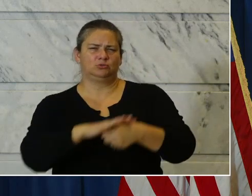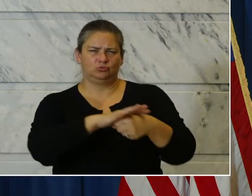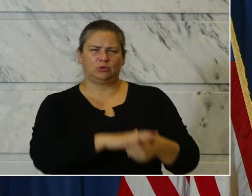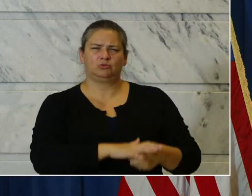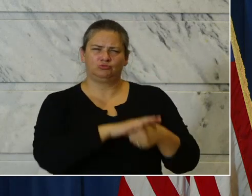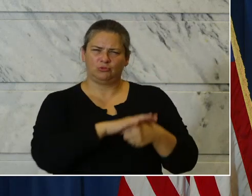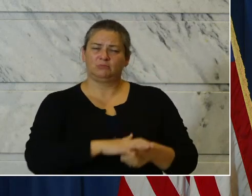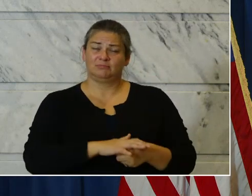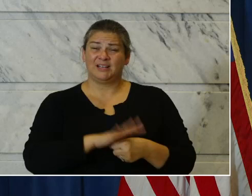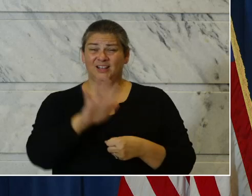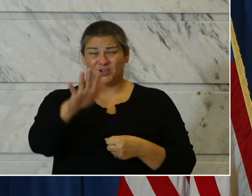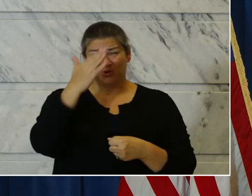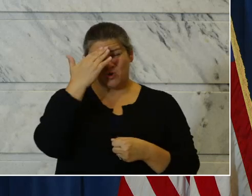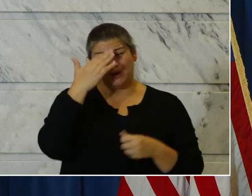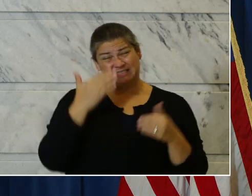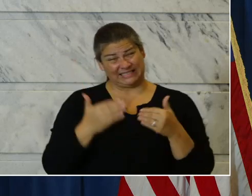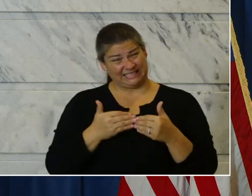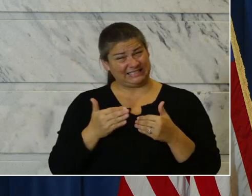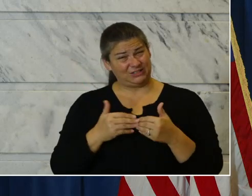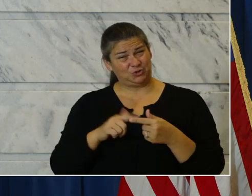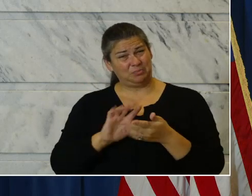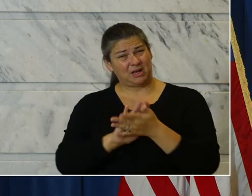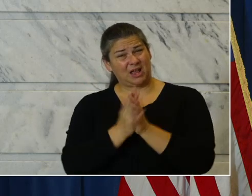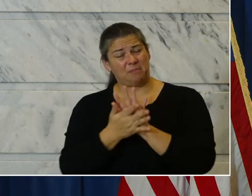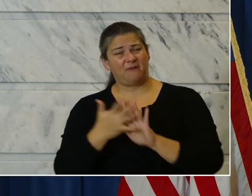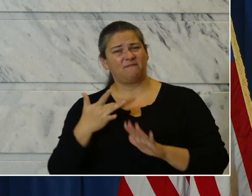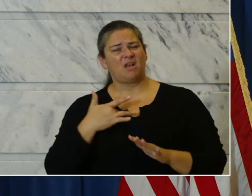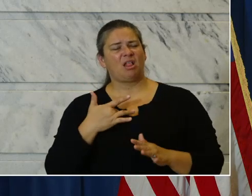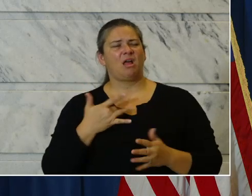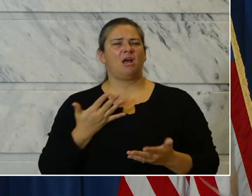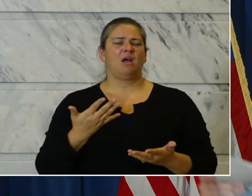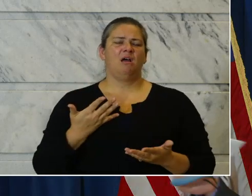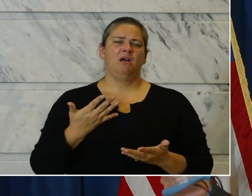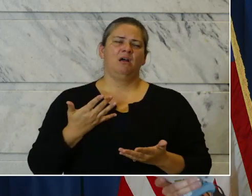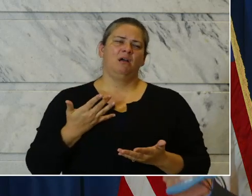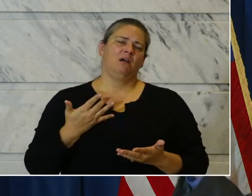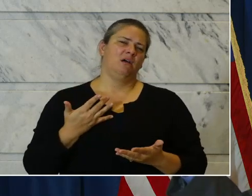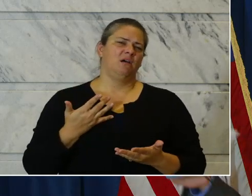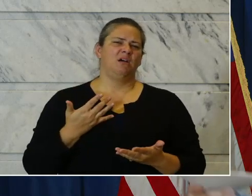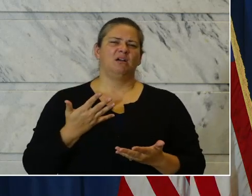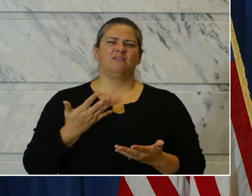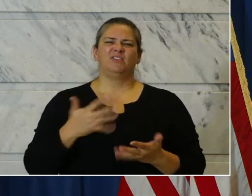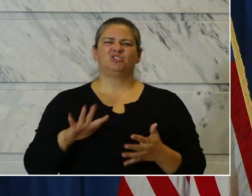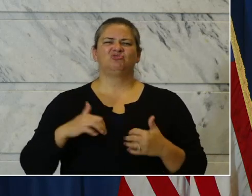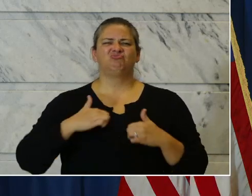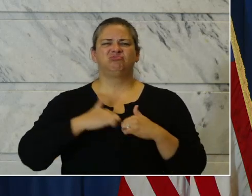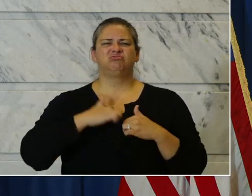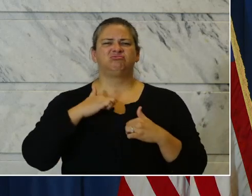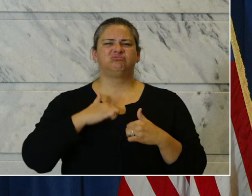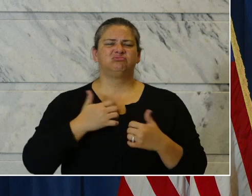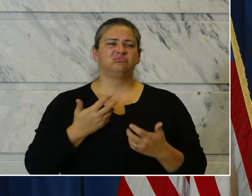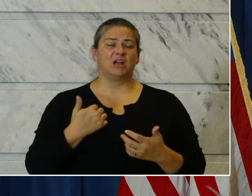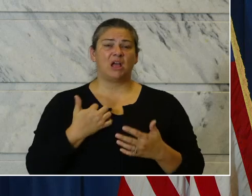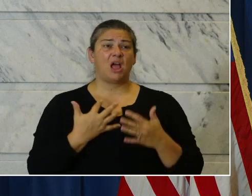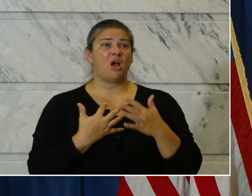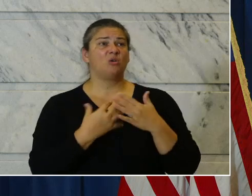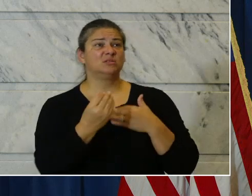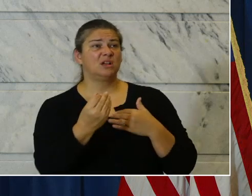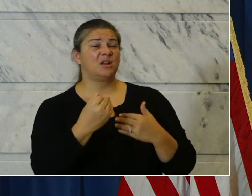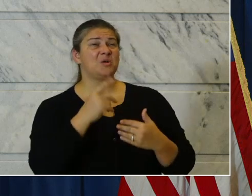get calloused, it's easy to lose sight that this is really serious, even though you walk outside and see a beautiful sunny day